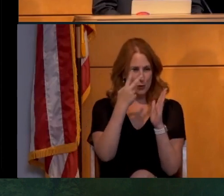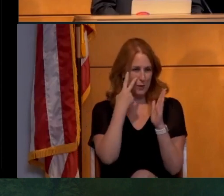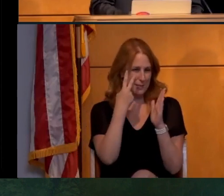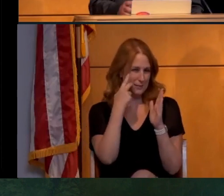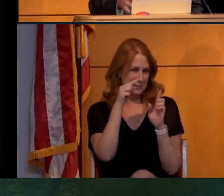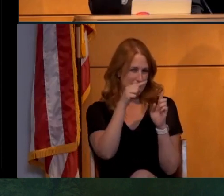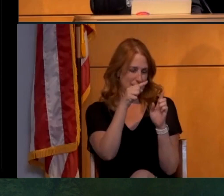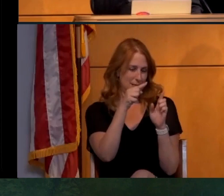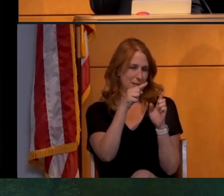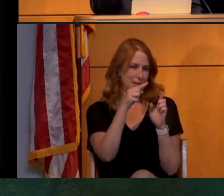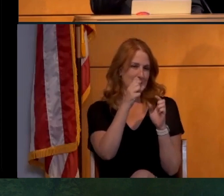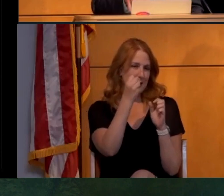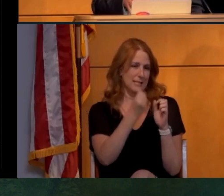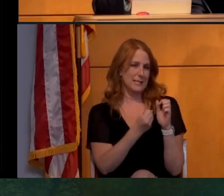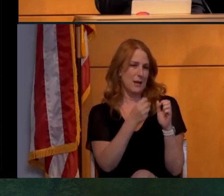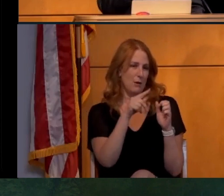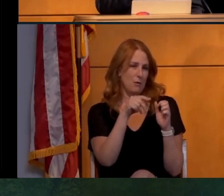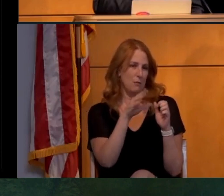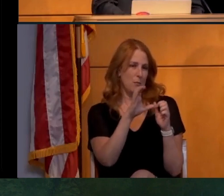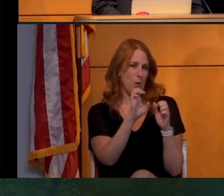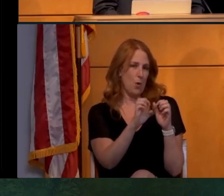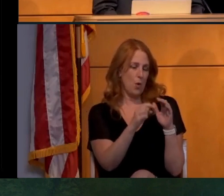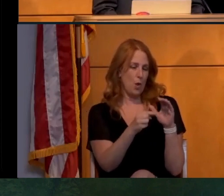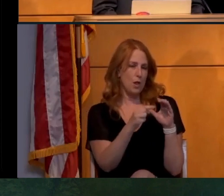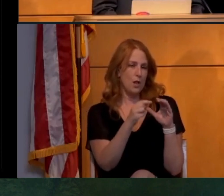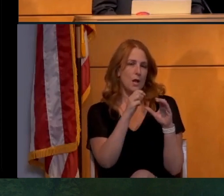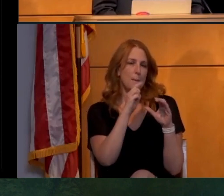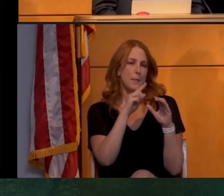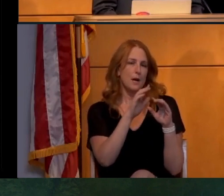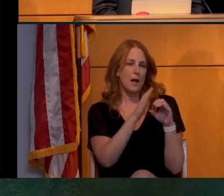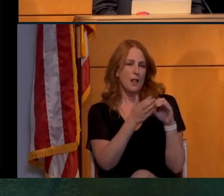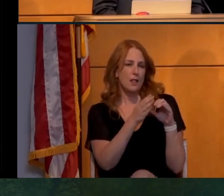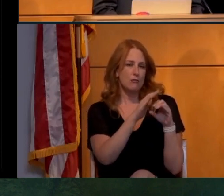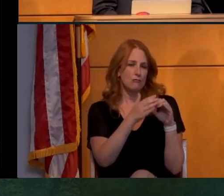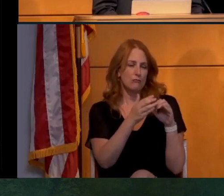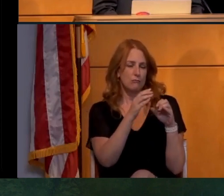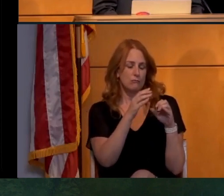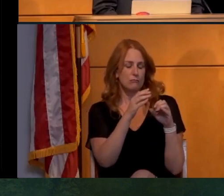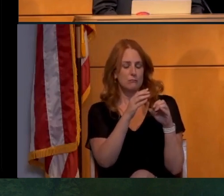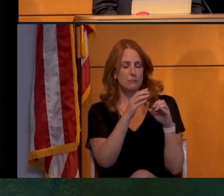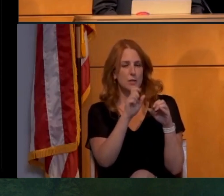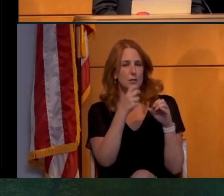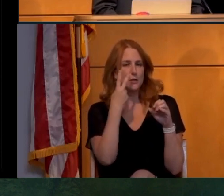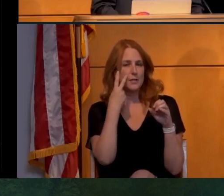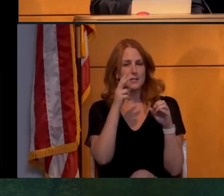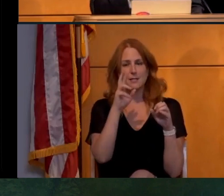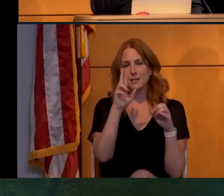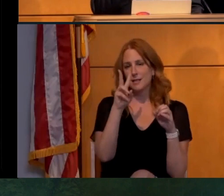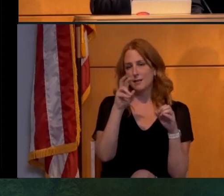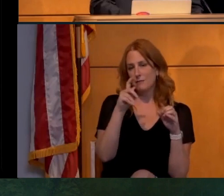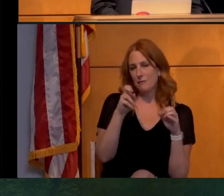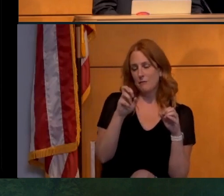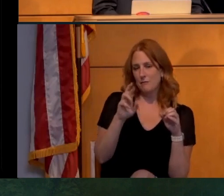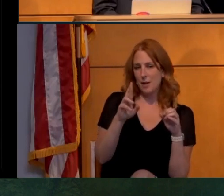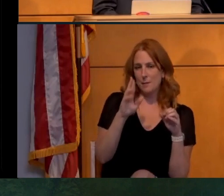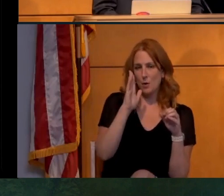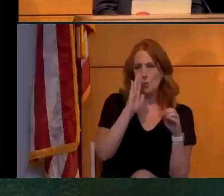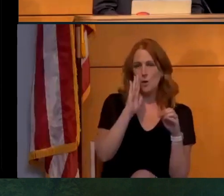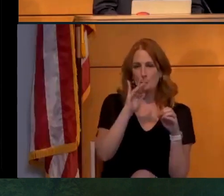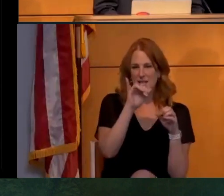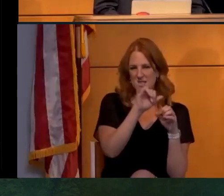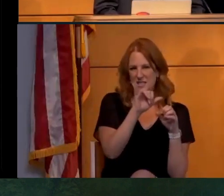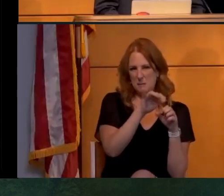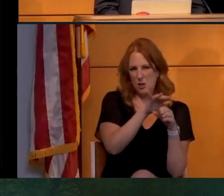South Pole. Again, not inside, but more on the rim. And Viper is going to be also around 11